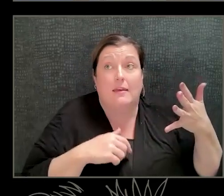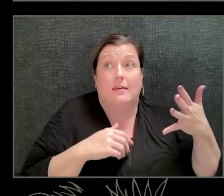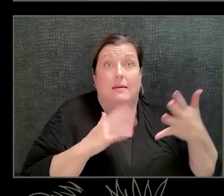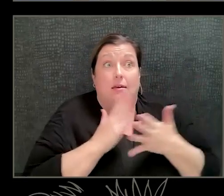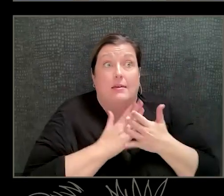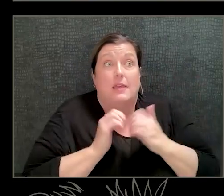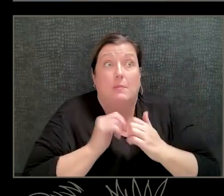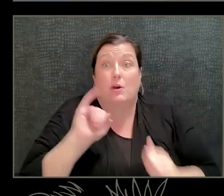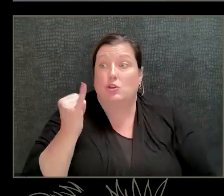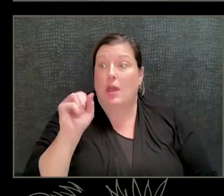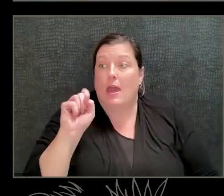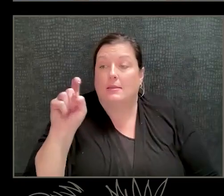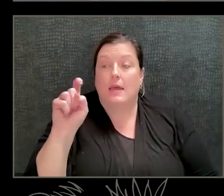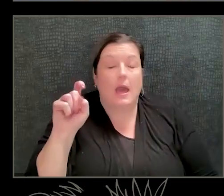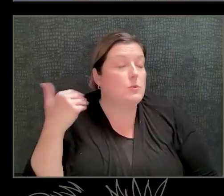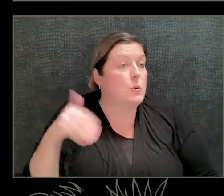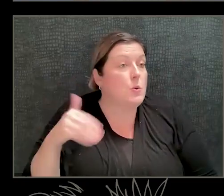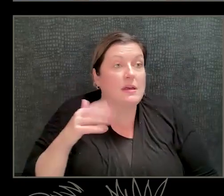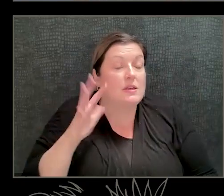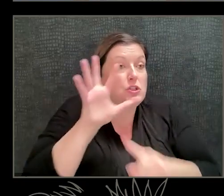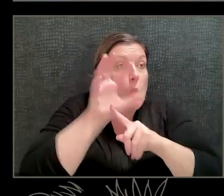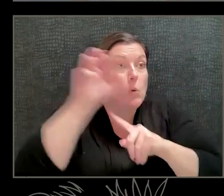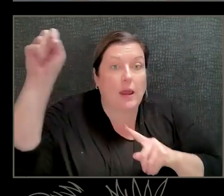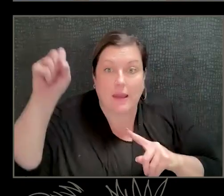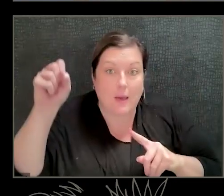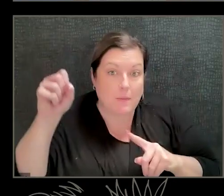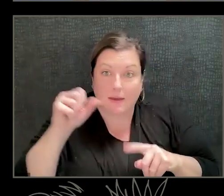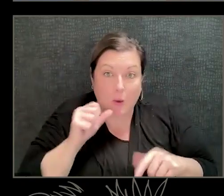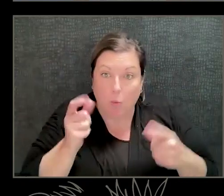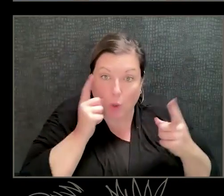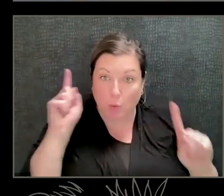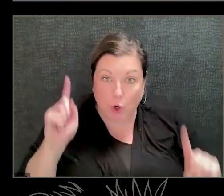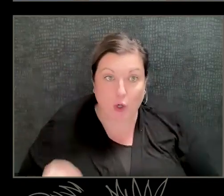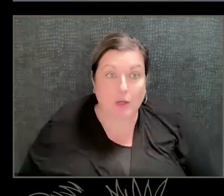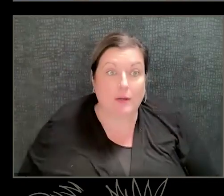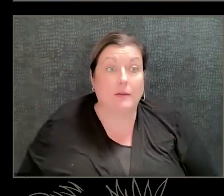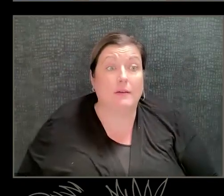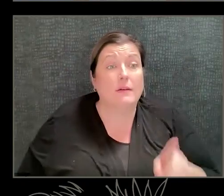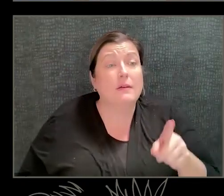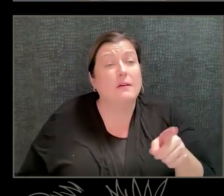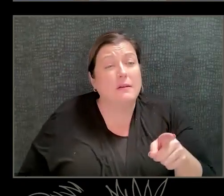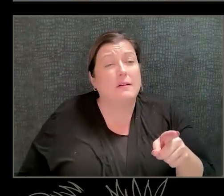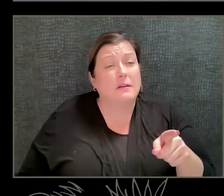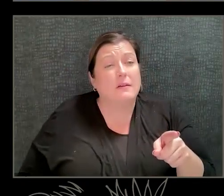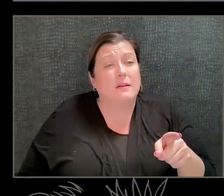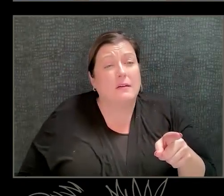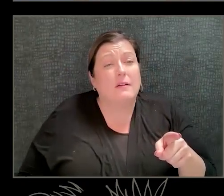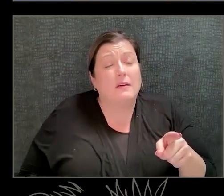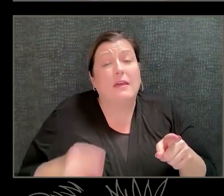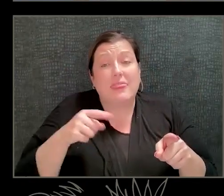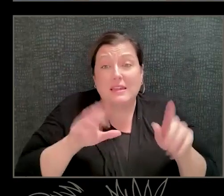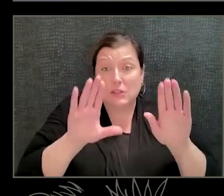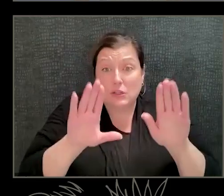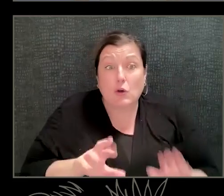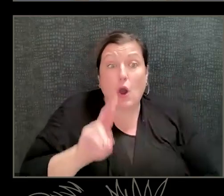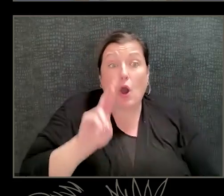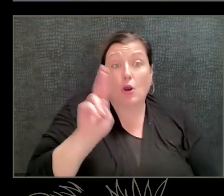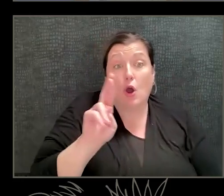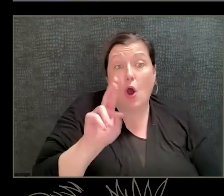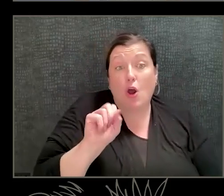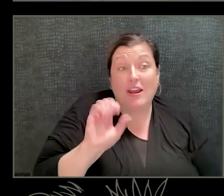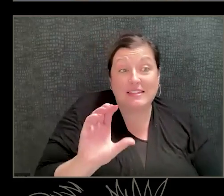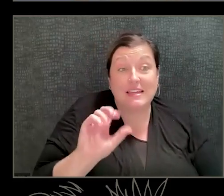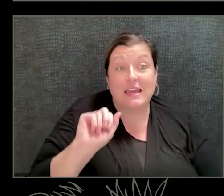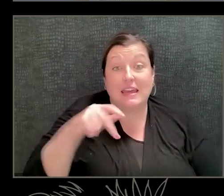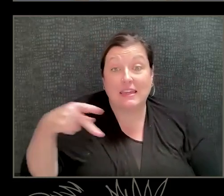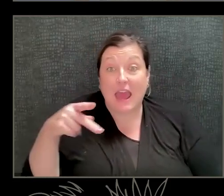just too dynamic for that ever to work. And let me be clear, this is great. Like, RSC and app directory are